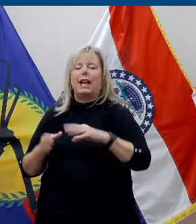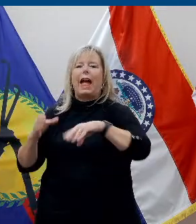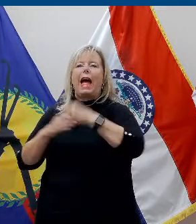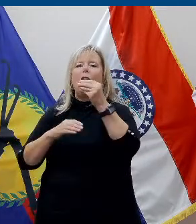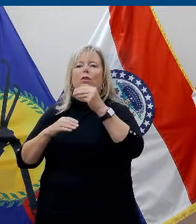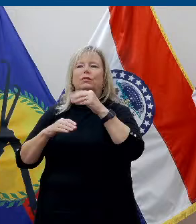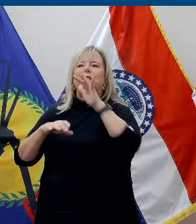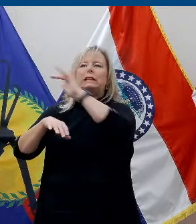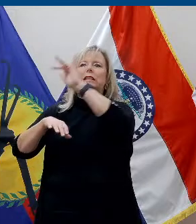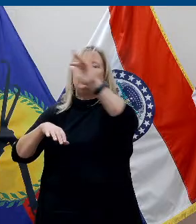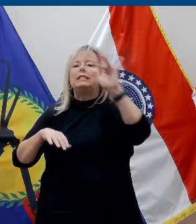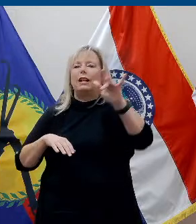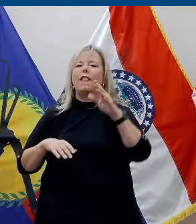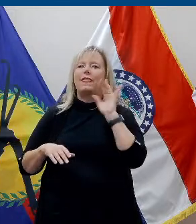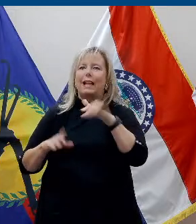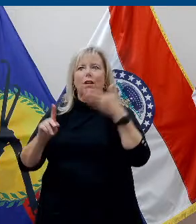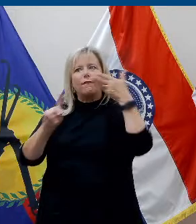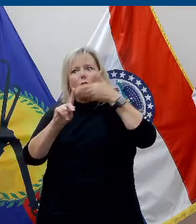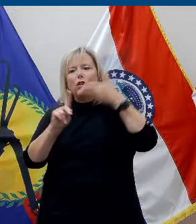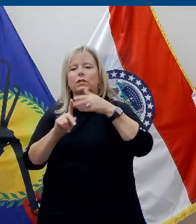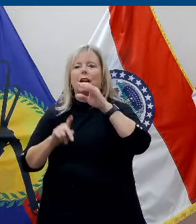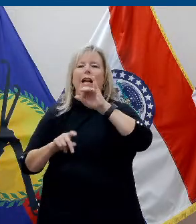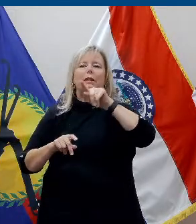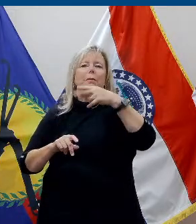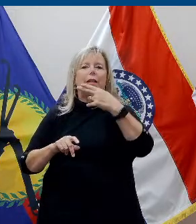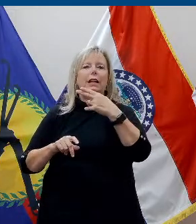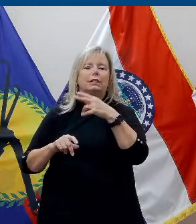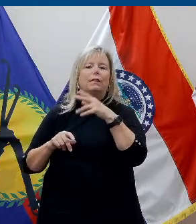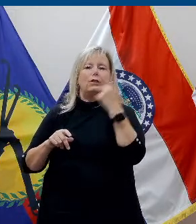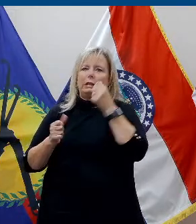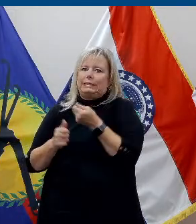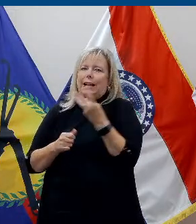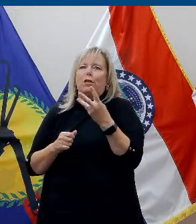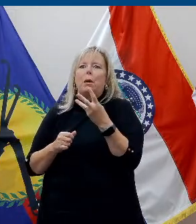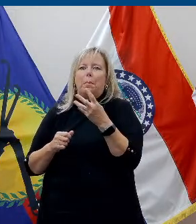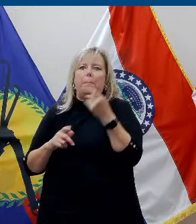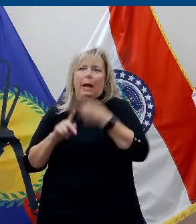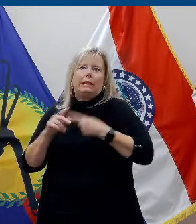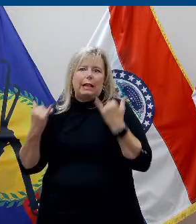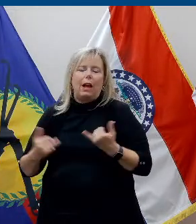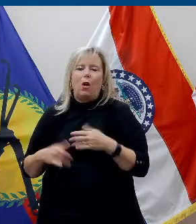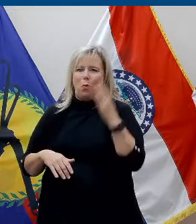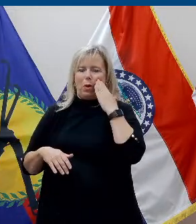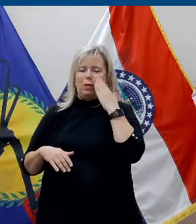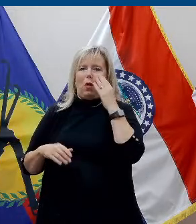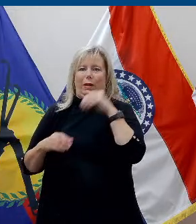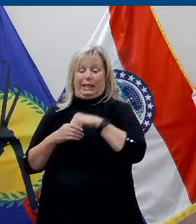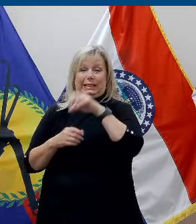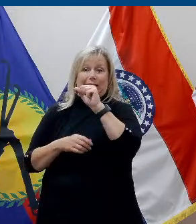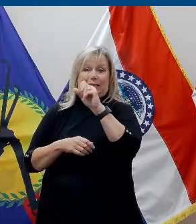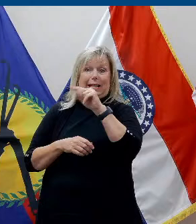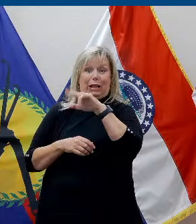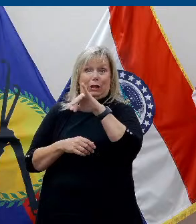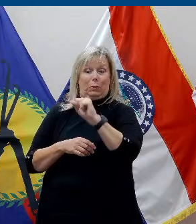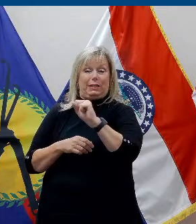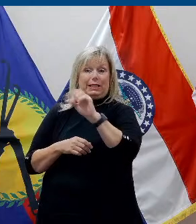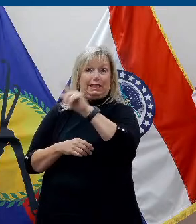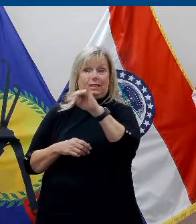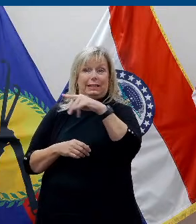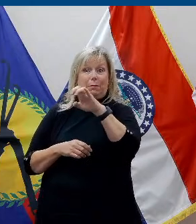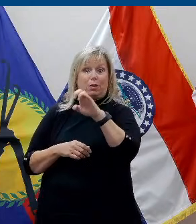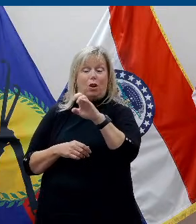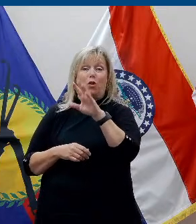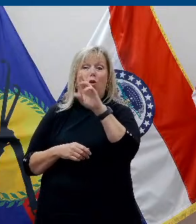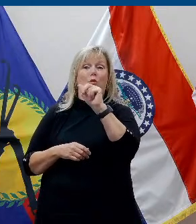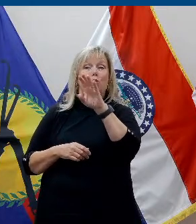and have been the primary focus of DPH for several months now. We are well aware that in St. Louis, zip code and race